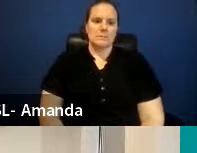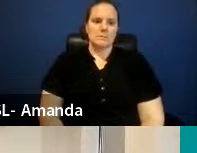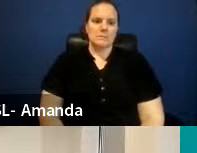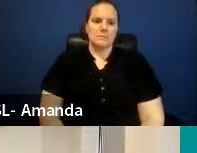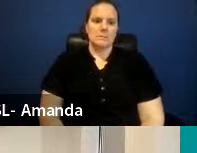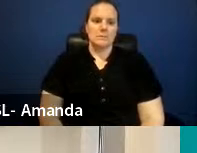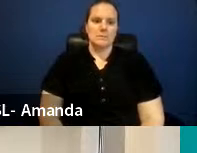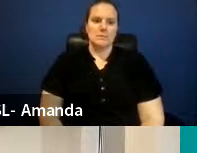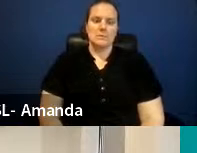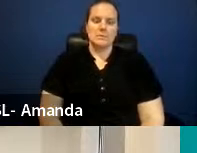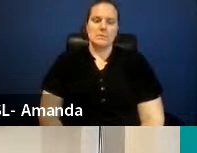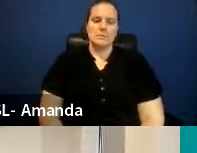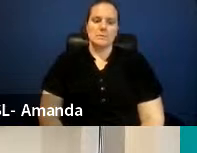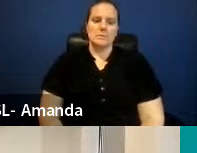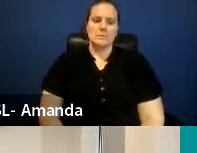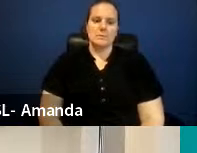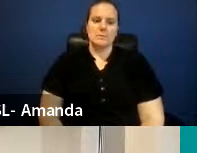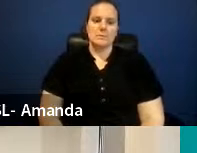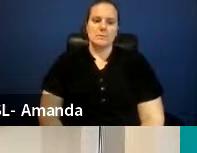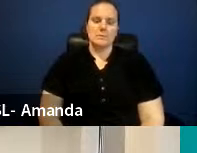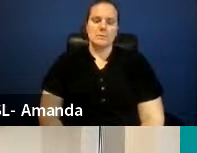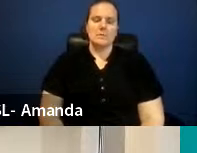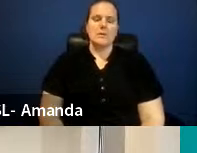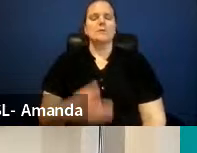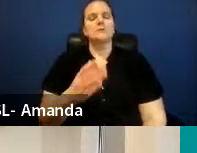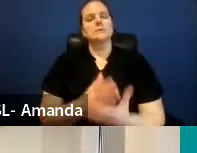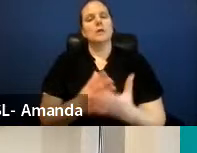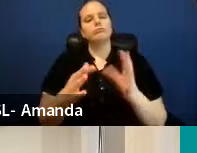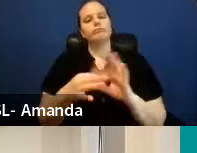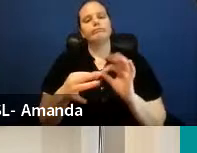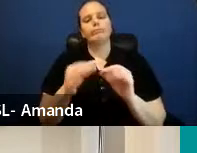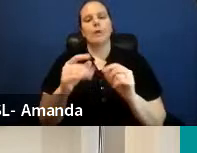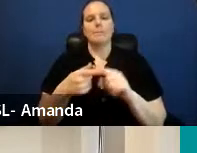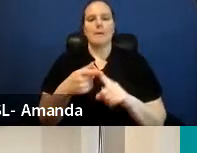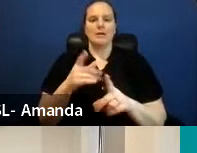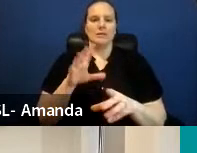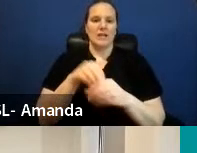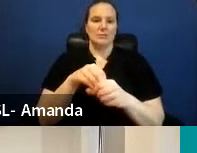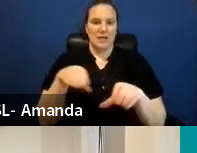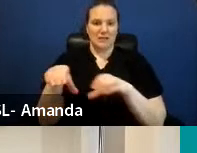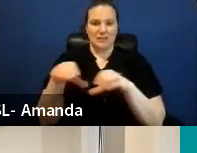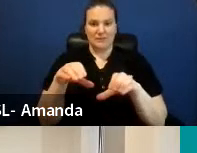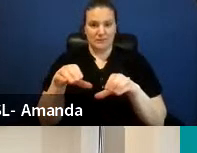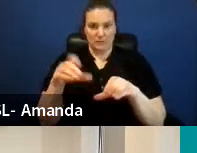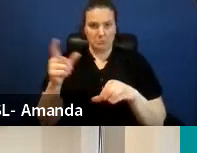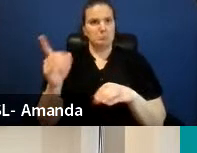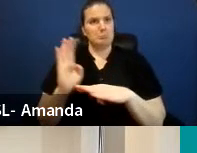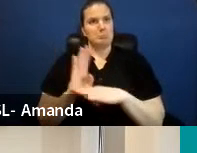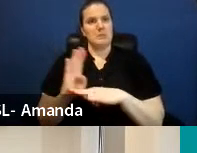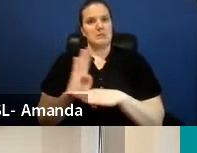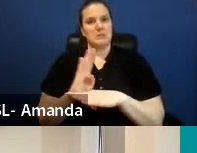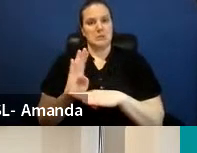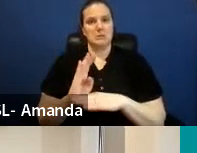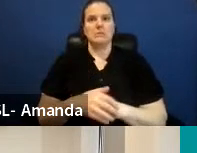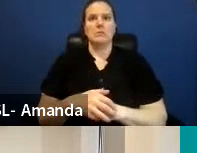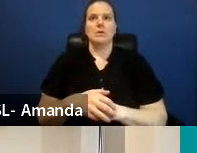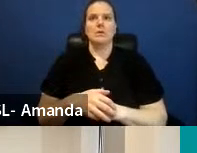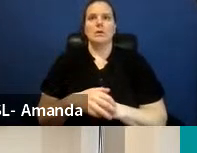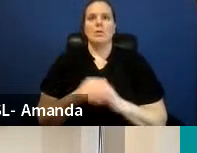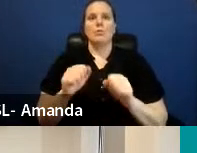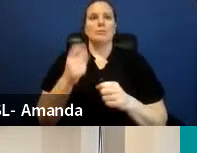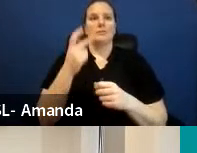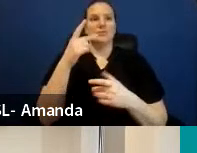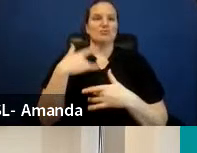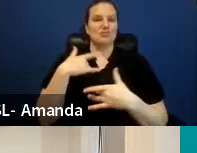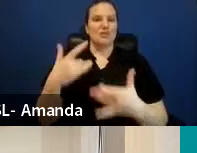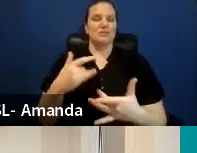So just quick updates on our engagement activities. We've been busy. And you've probably seen the trend. Seems like